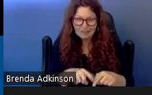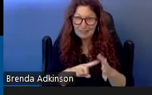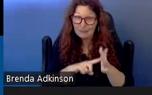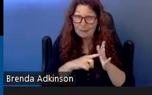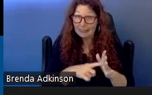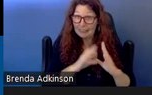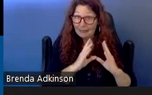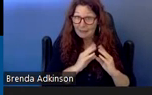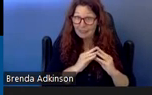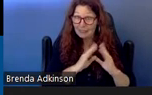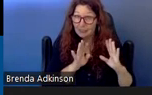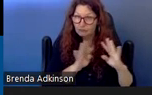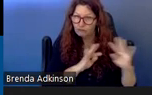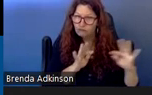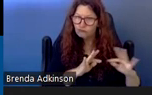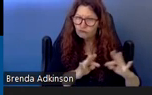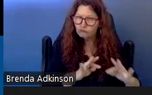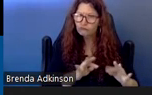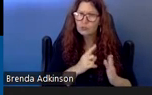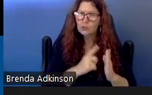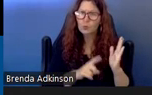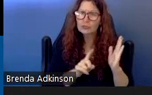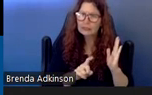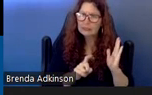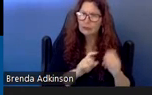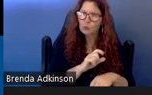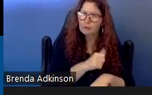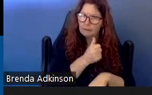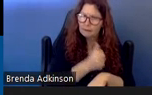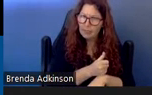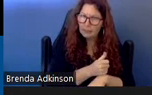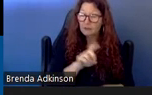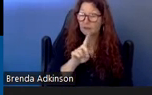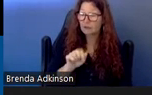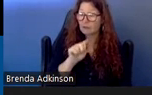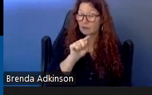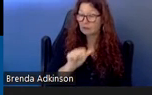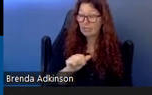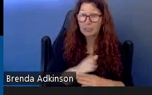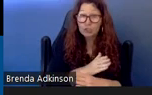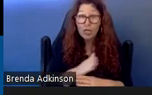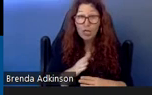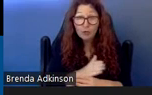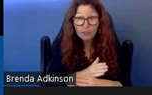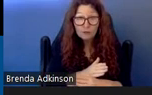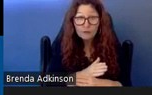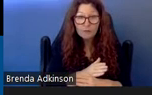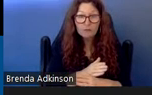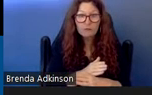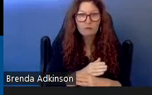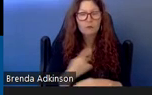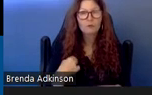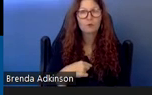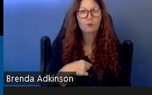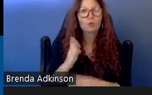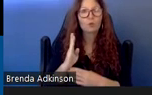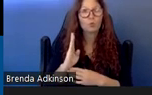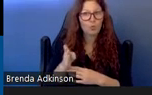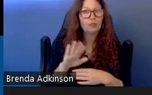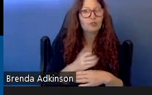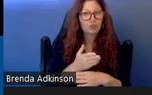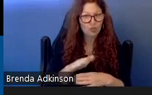what needs to be in place for data sharing, we certainly will share that data